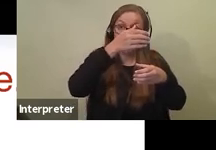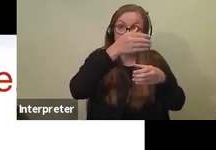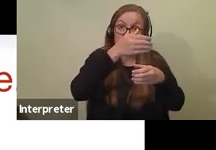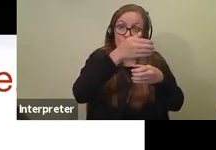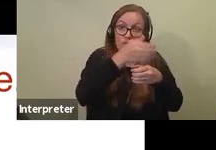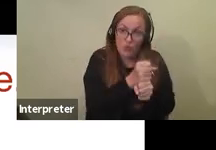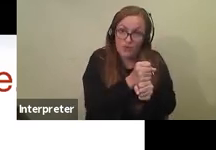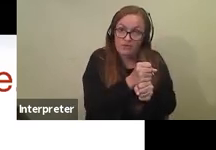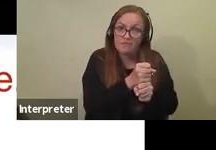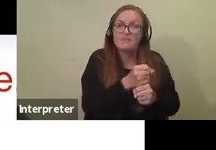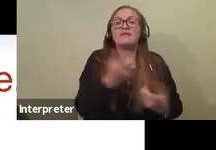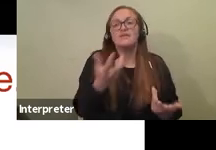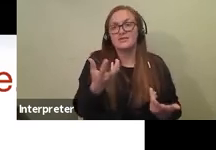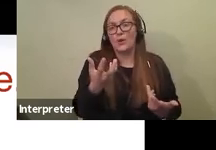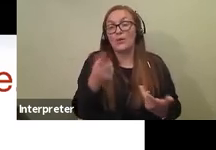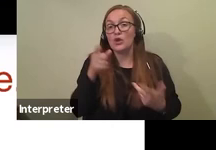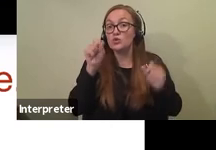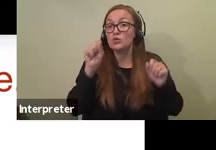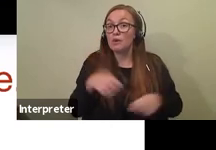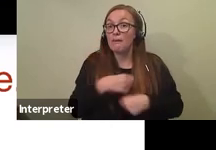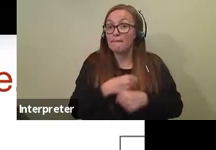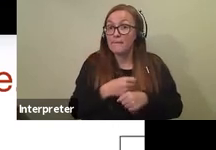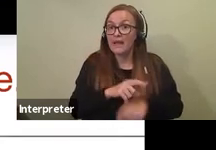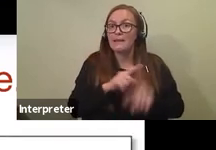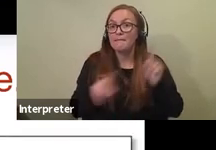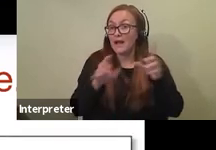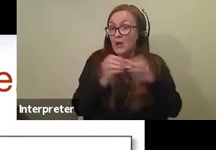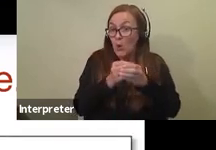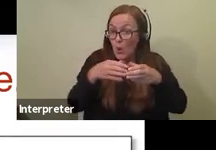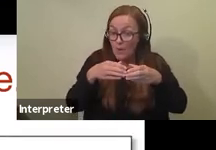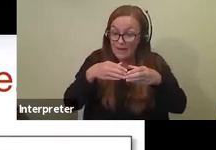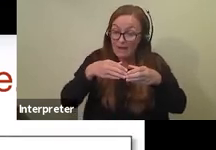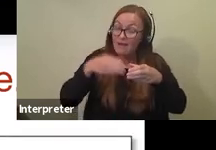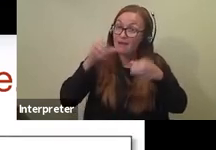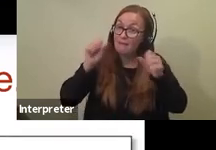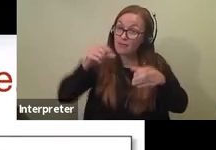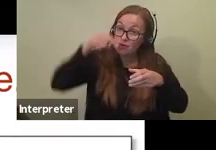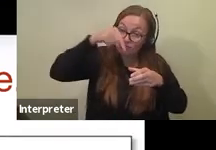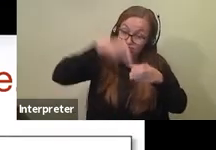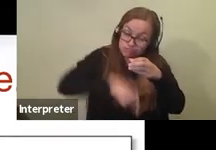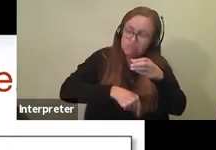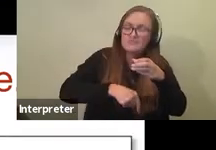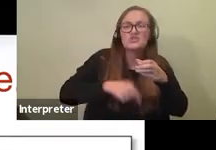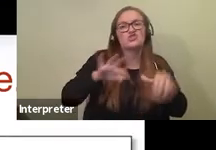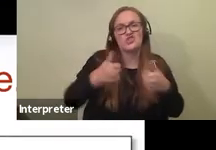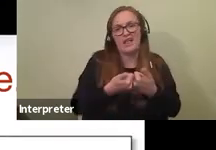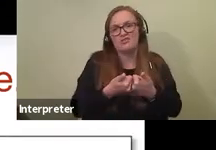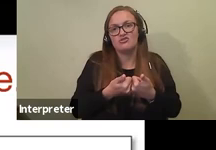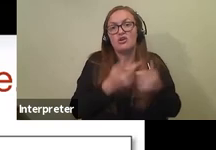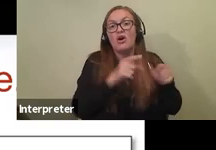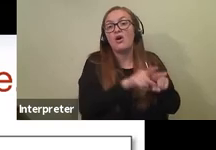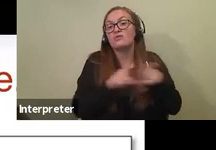keeping it open long enough to pass through would be very difficult. Also, there's the unfortunate fact that the wormhole is